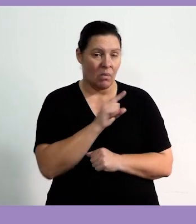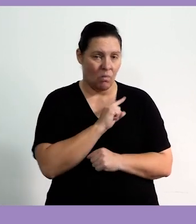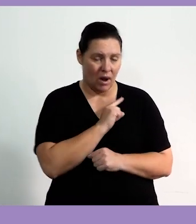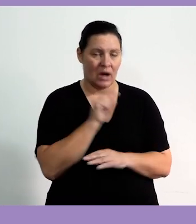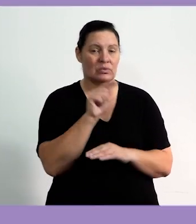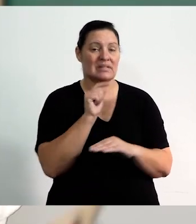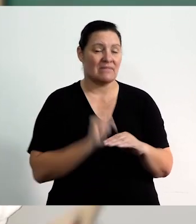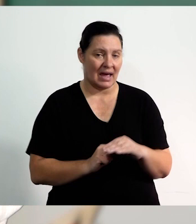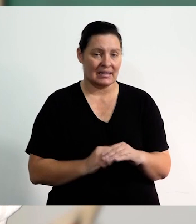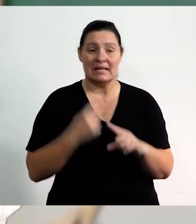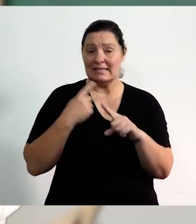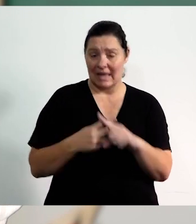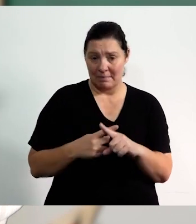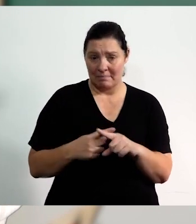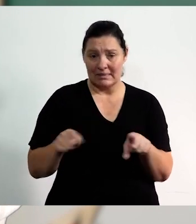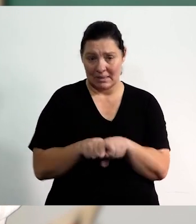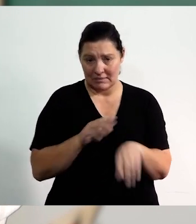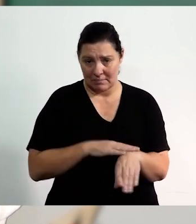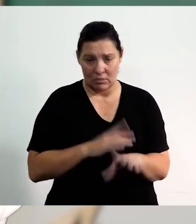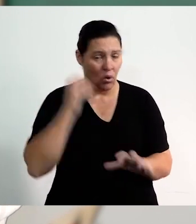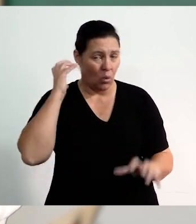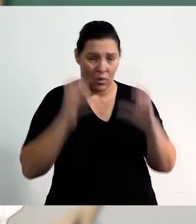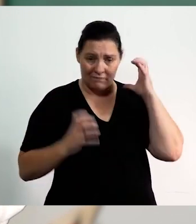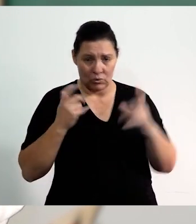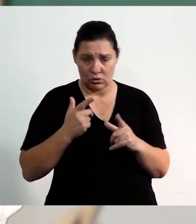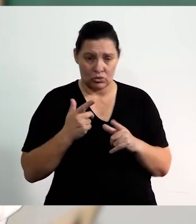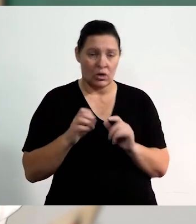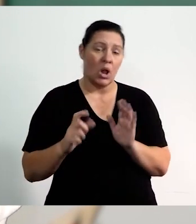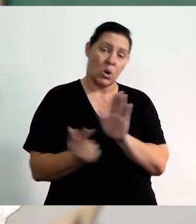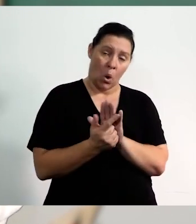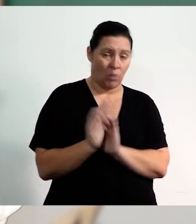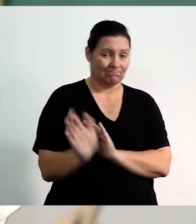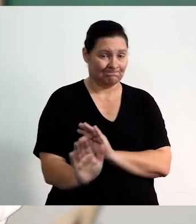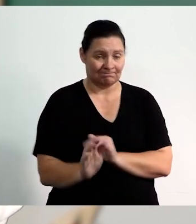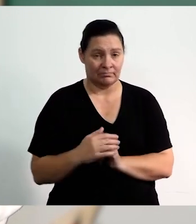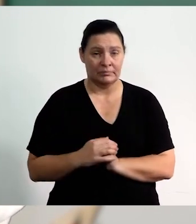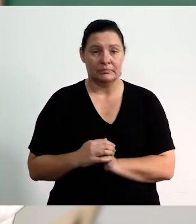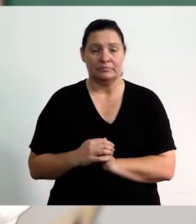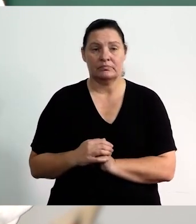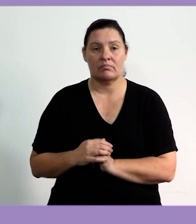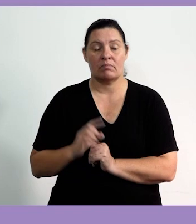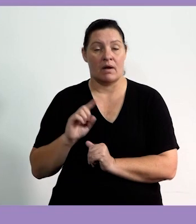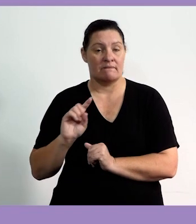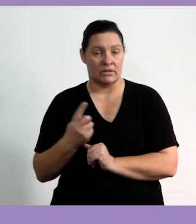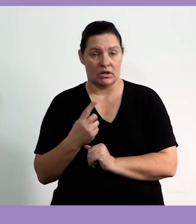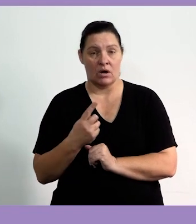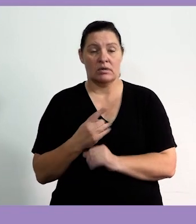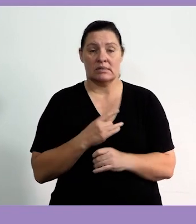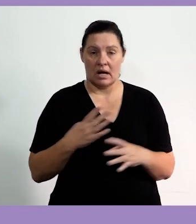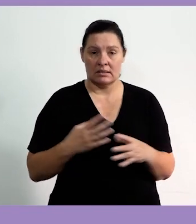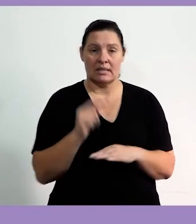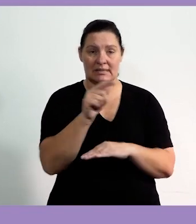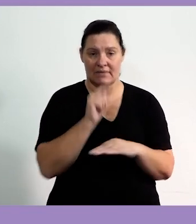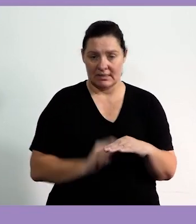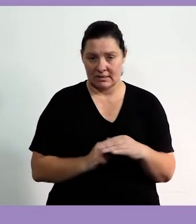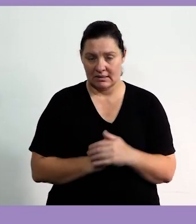with this one because we are dividing and multiplying. So don't confuse your exponent laws. So we are going